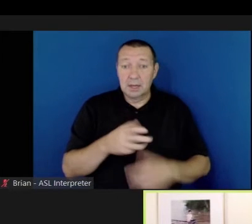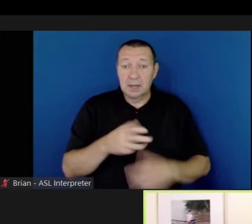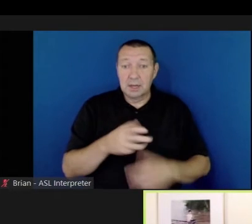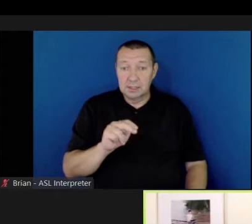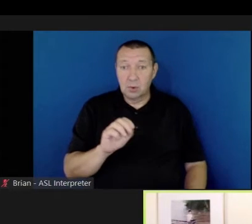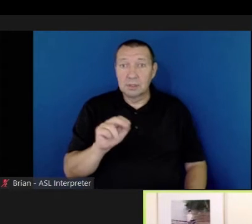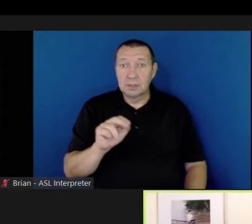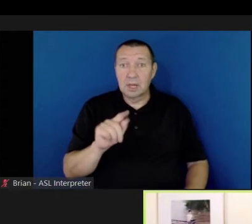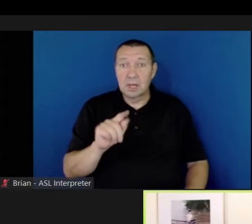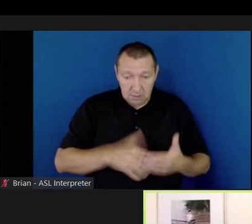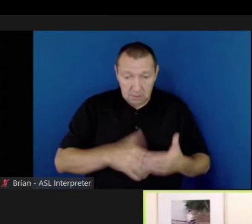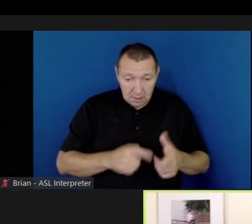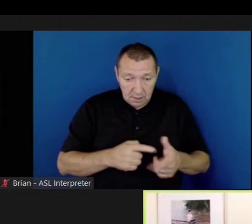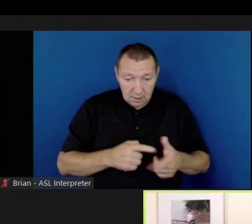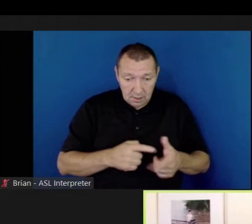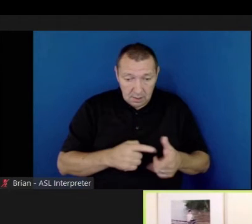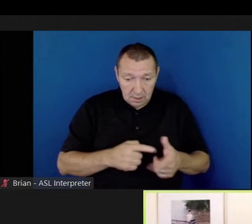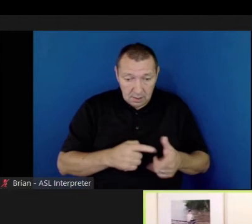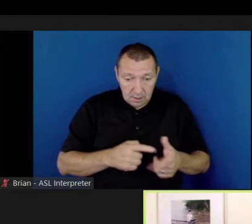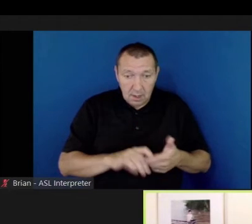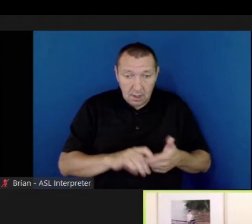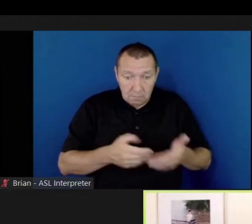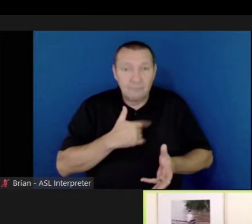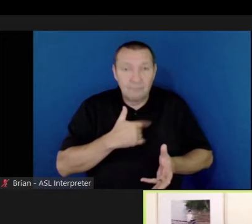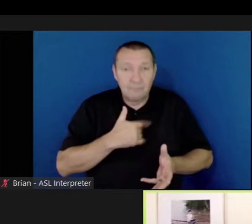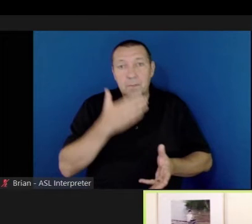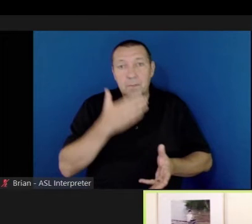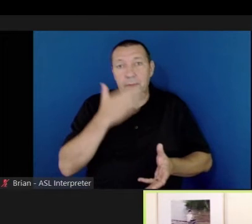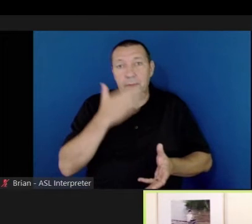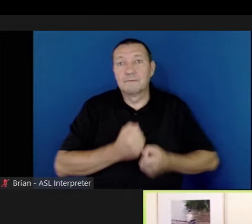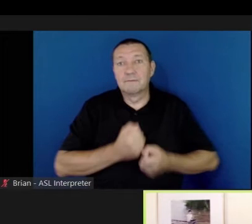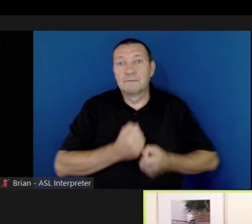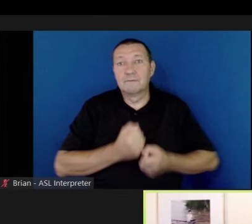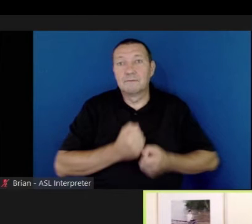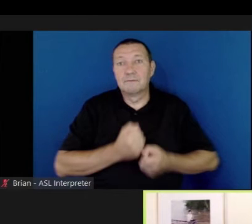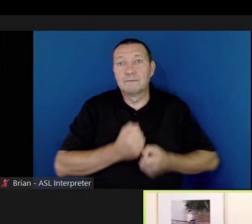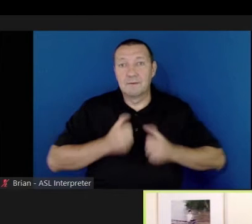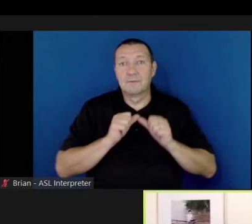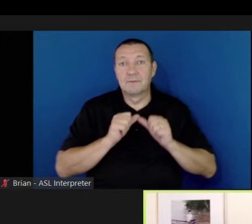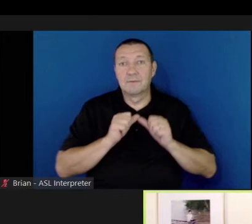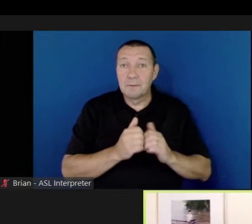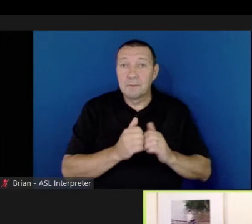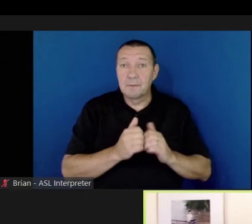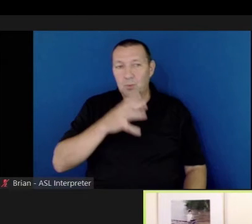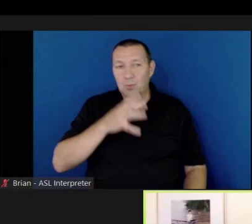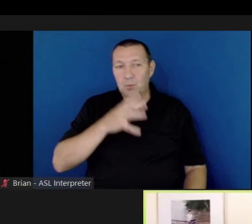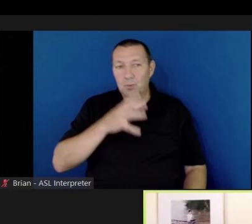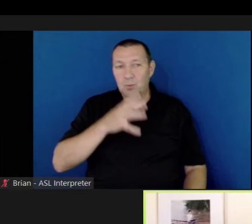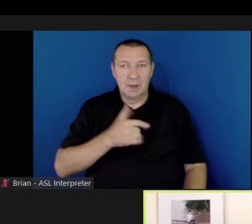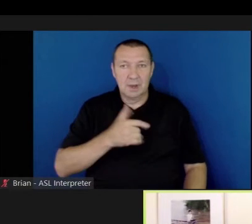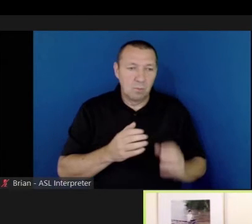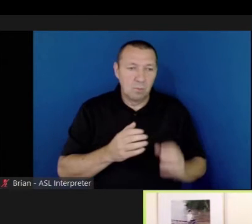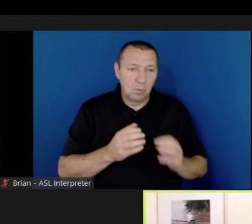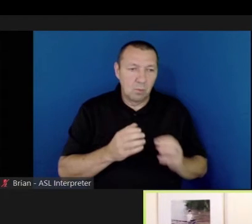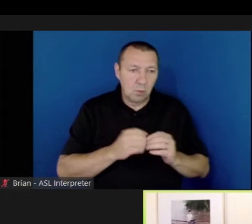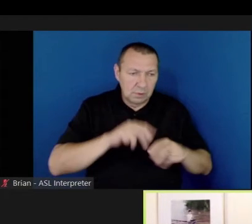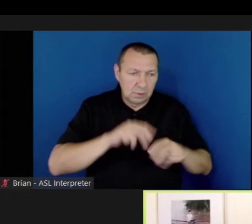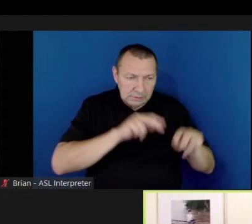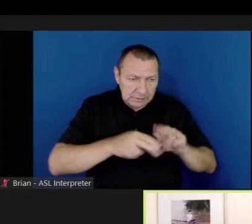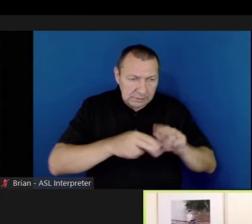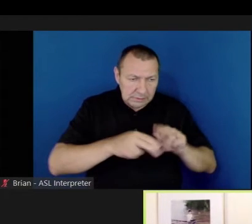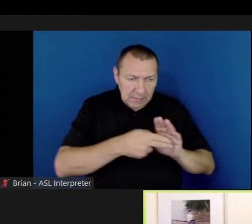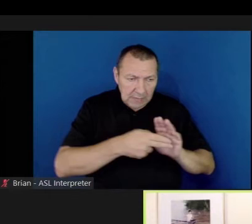by HVO volunteers. Women in many countries have benefited from the improved diagnosis, management, and treatment of breast and